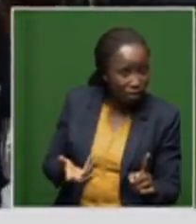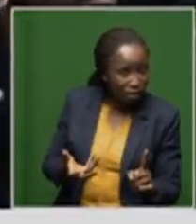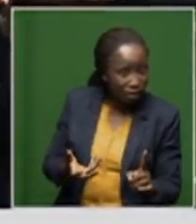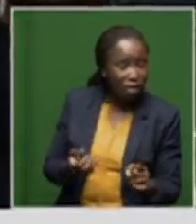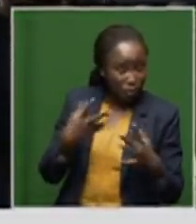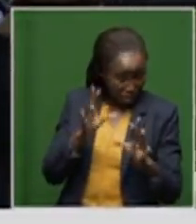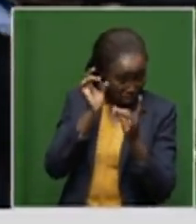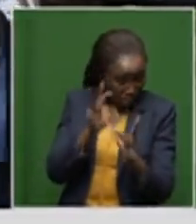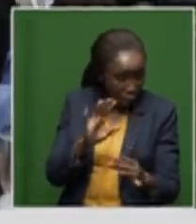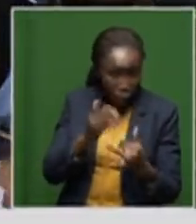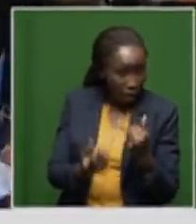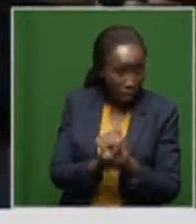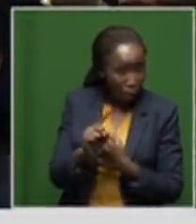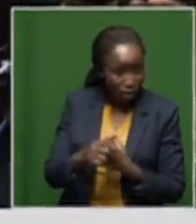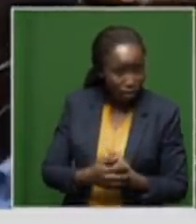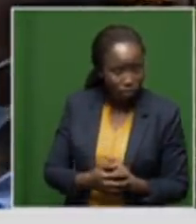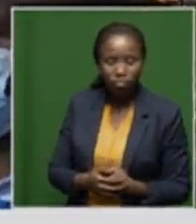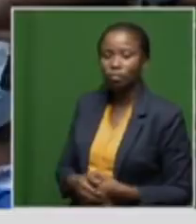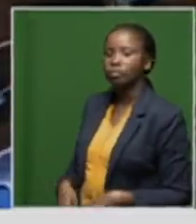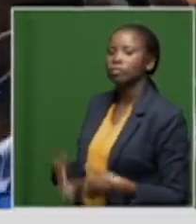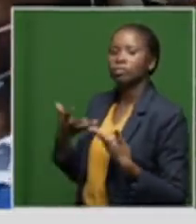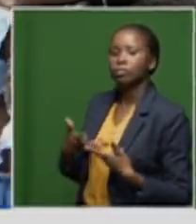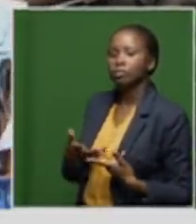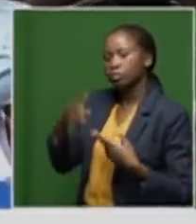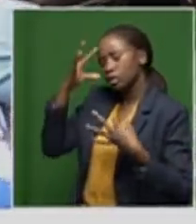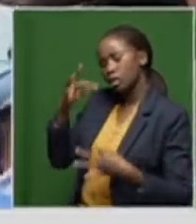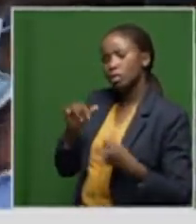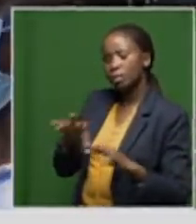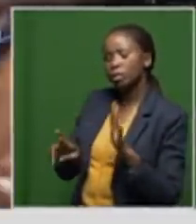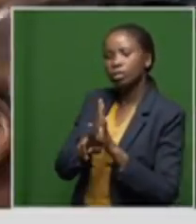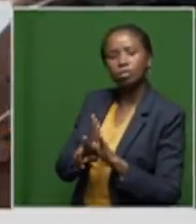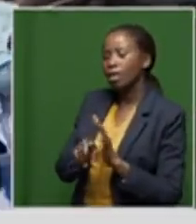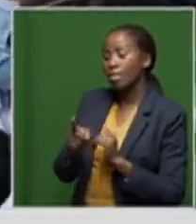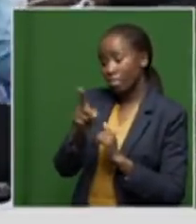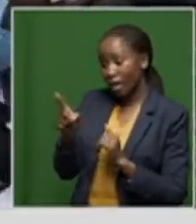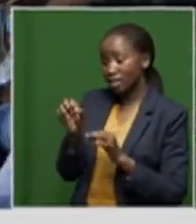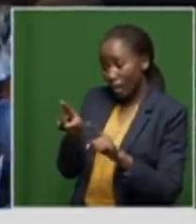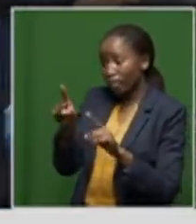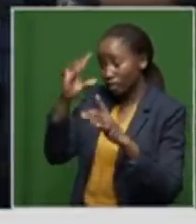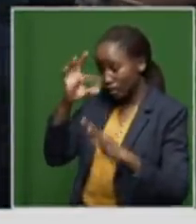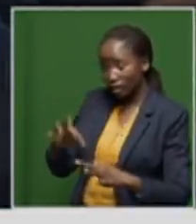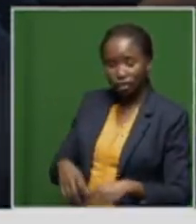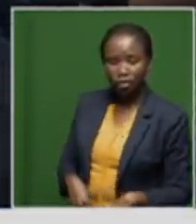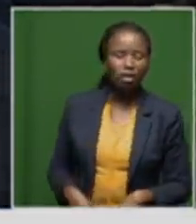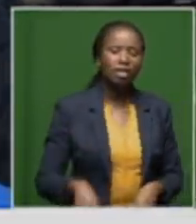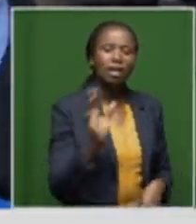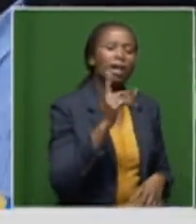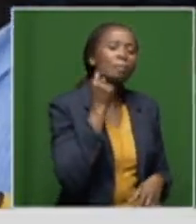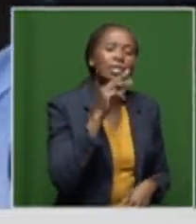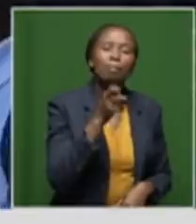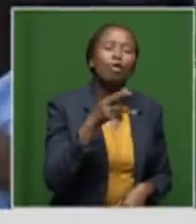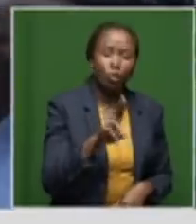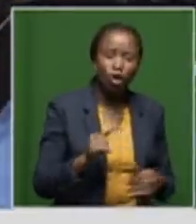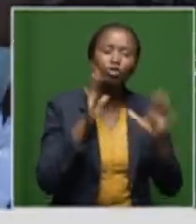case? We don't decide to represent people. They decided who they represent. When were you Mr. Mpofu, Julius Malema